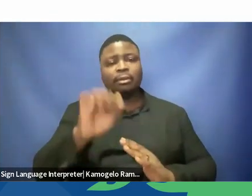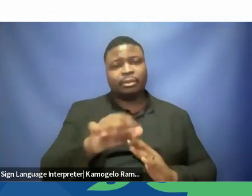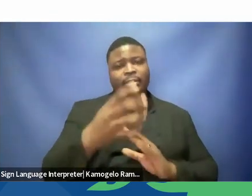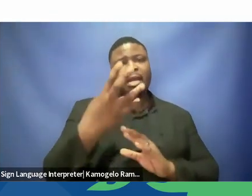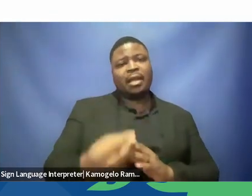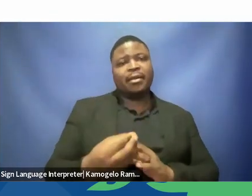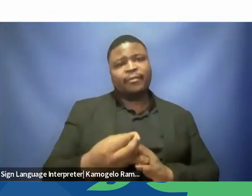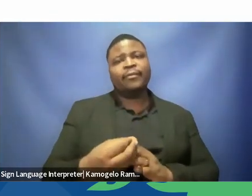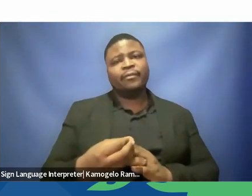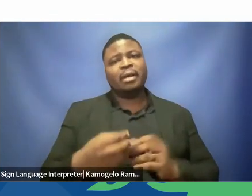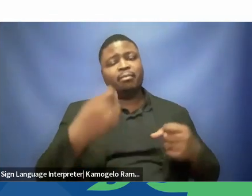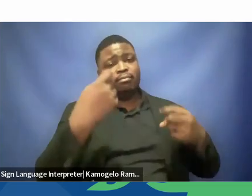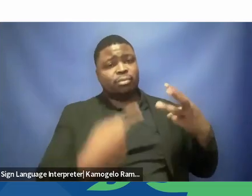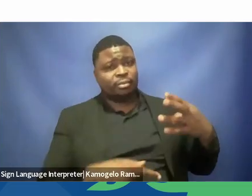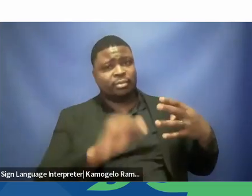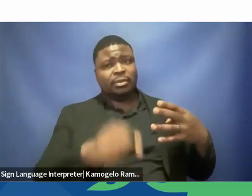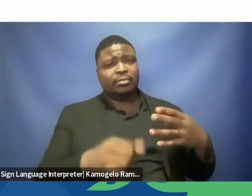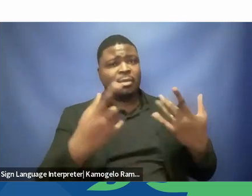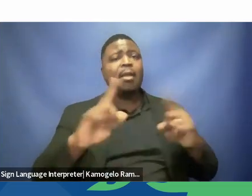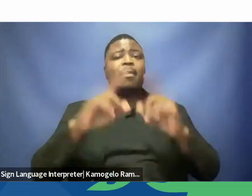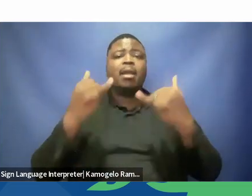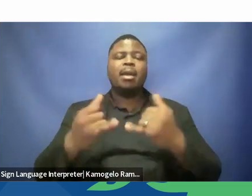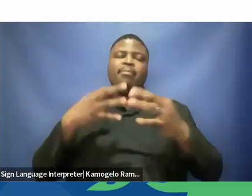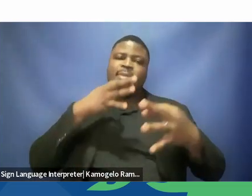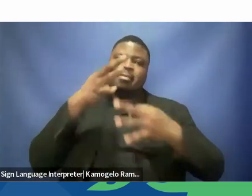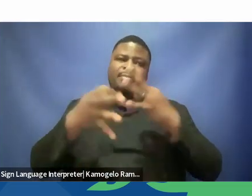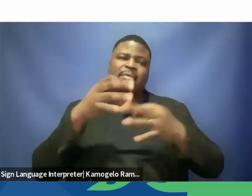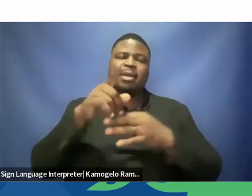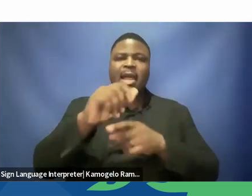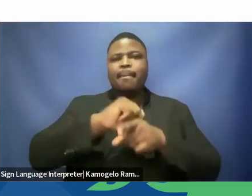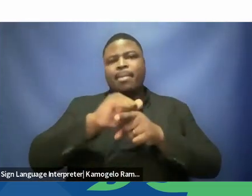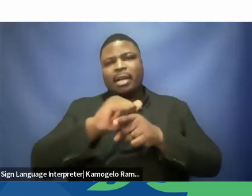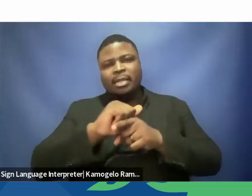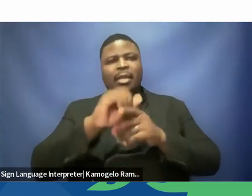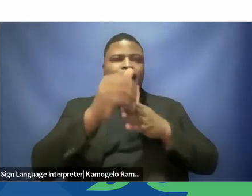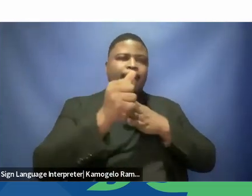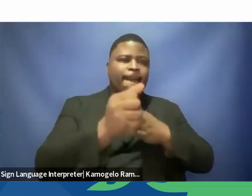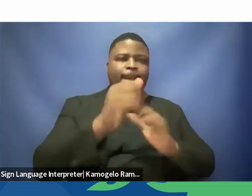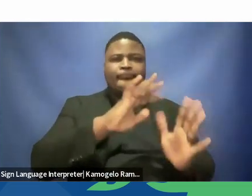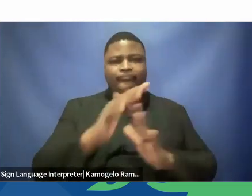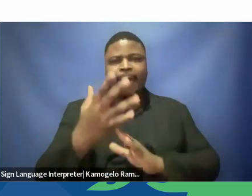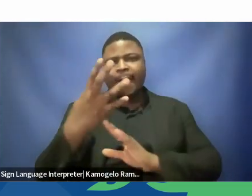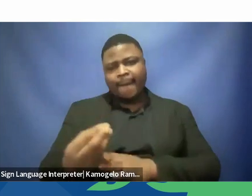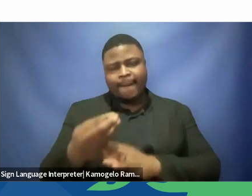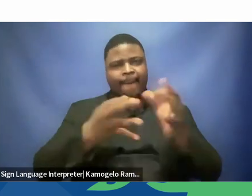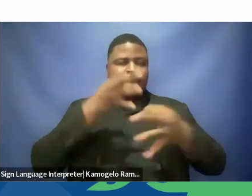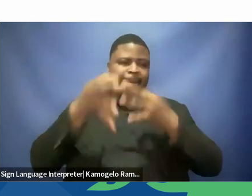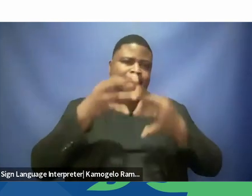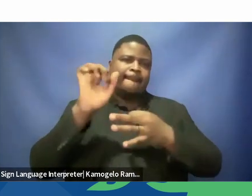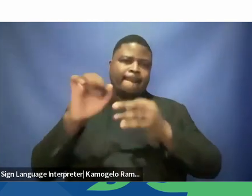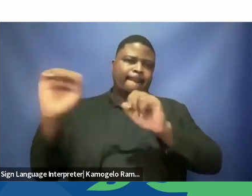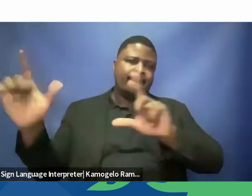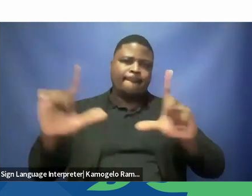And I'll touch on the practical clinical guidelines in the next slide, but I just want to talk about dealing with youth who engage